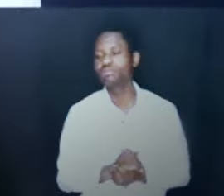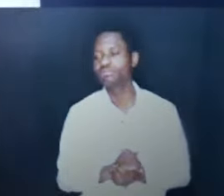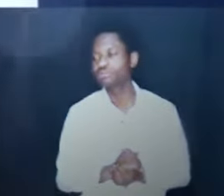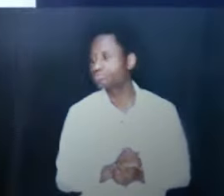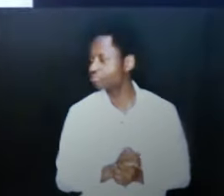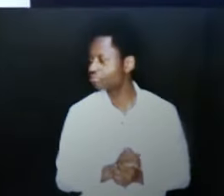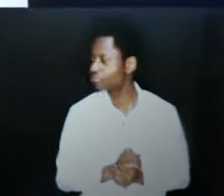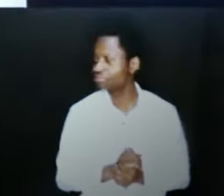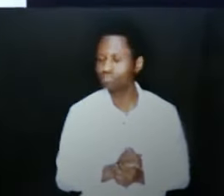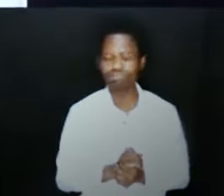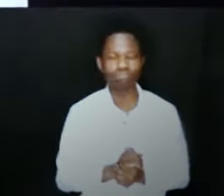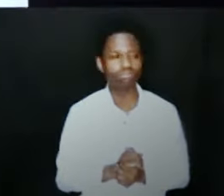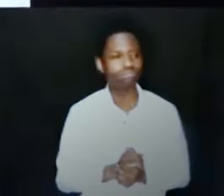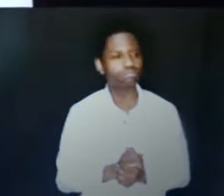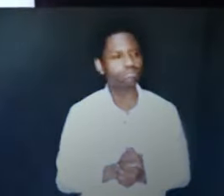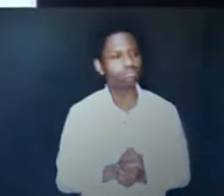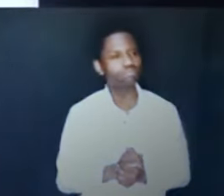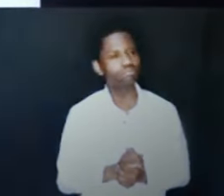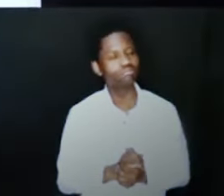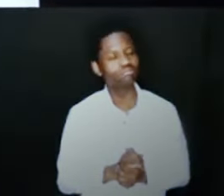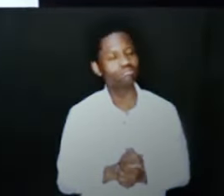again.